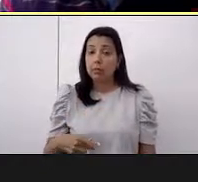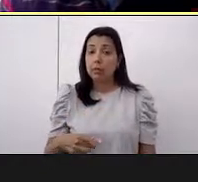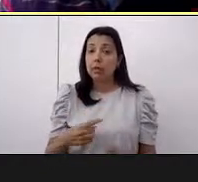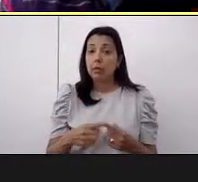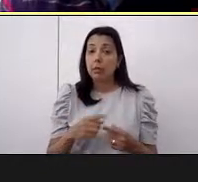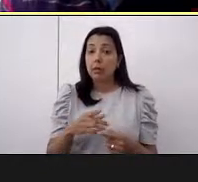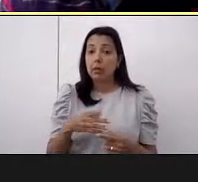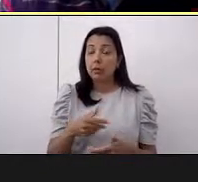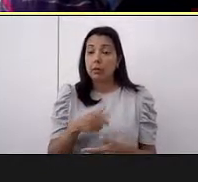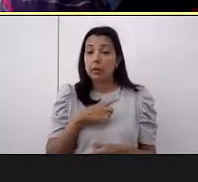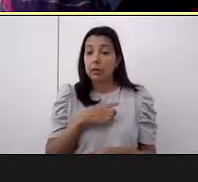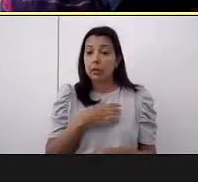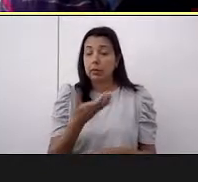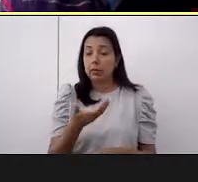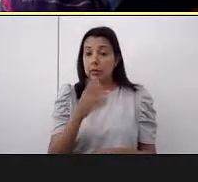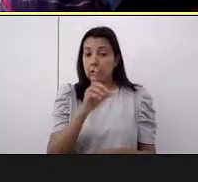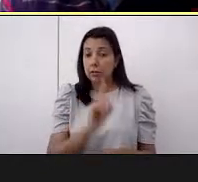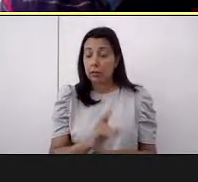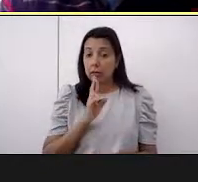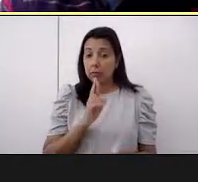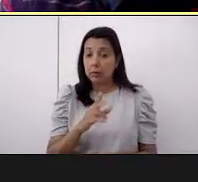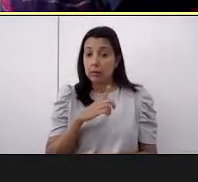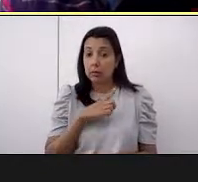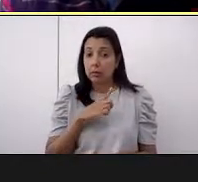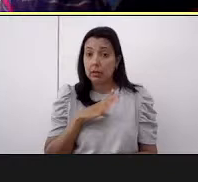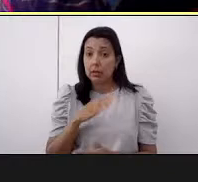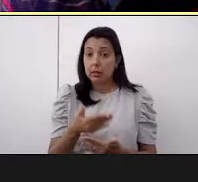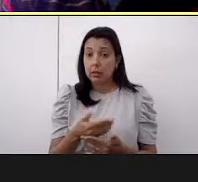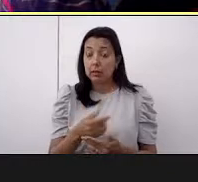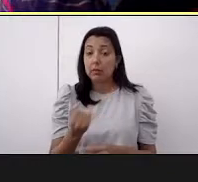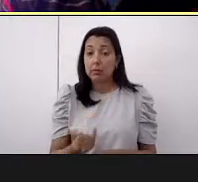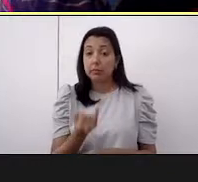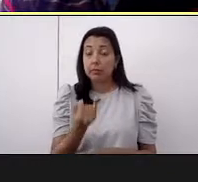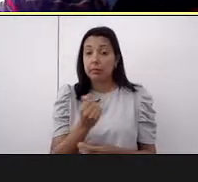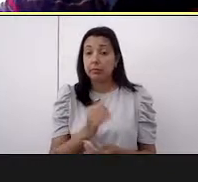less reluctant to hold those rights.